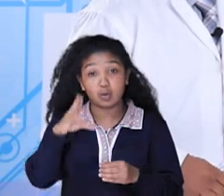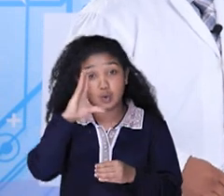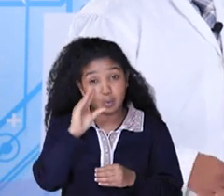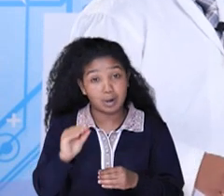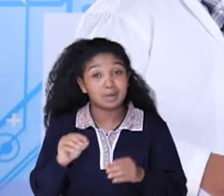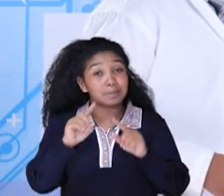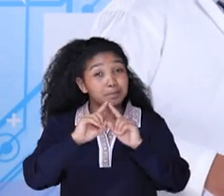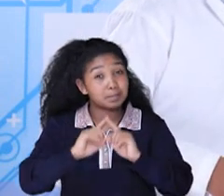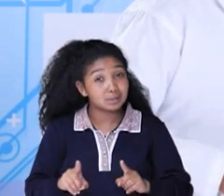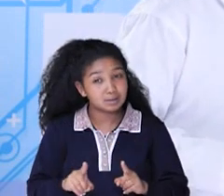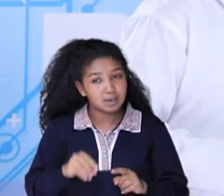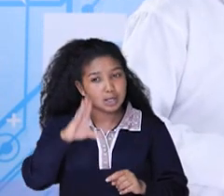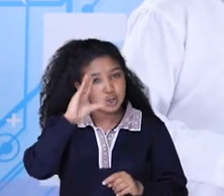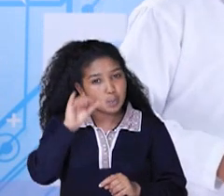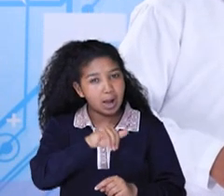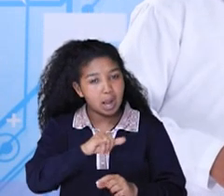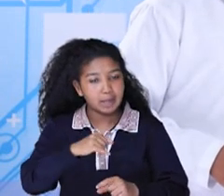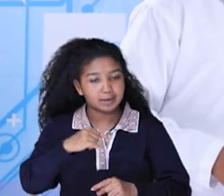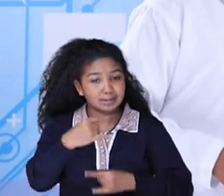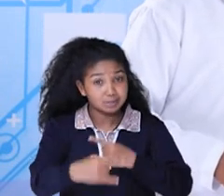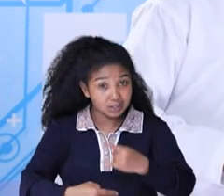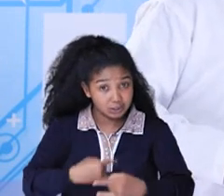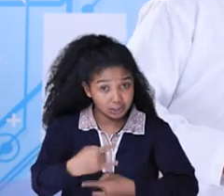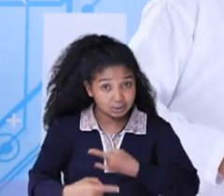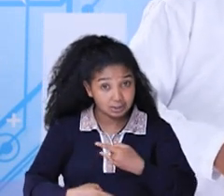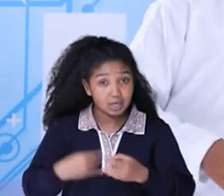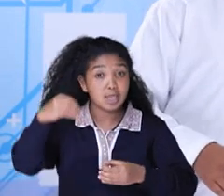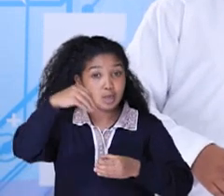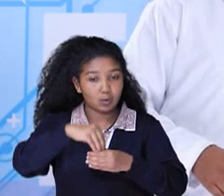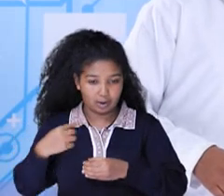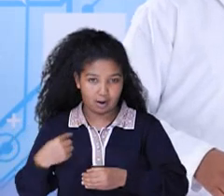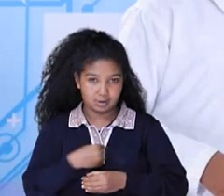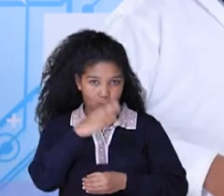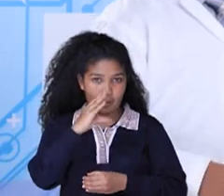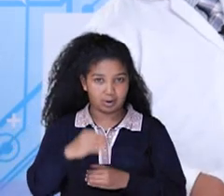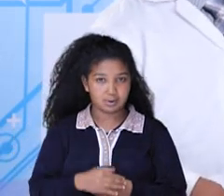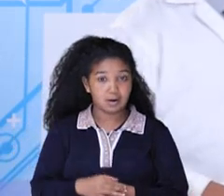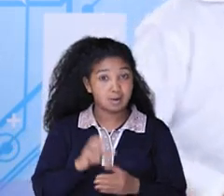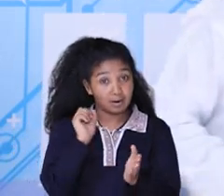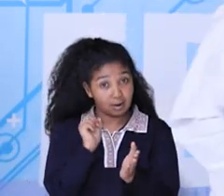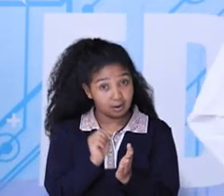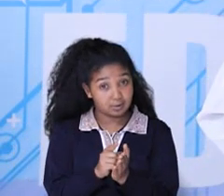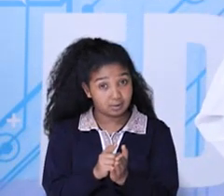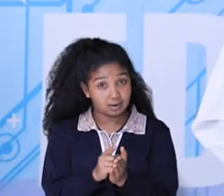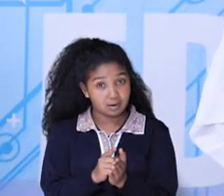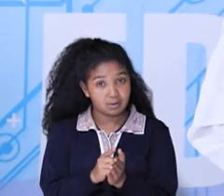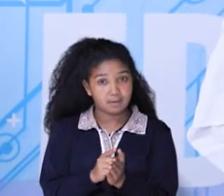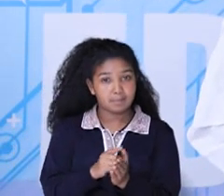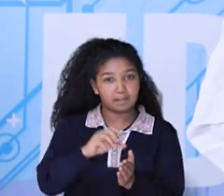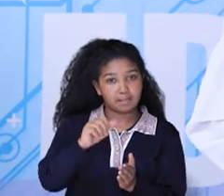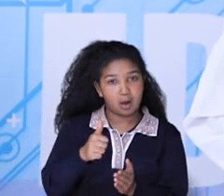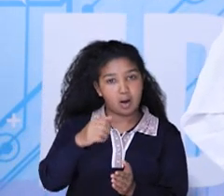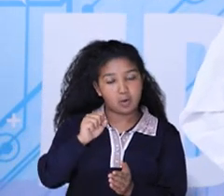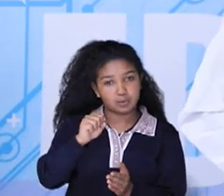humans, but human-like species, including us, like